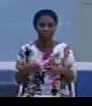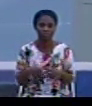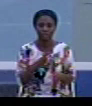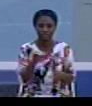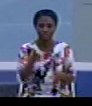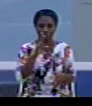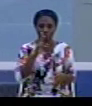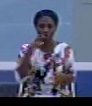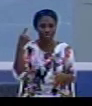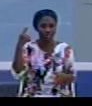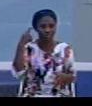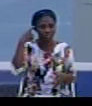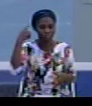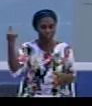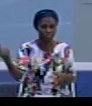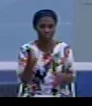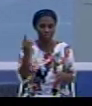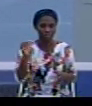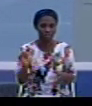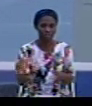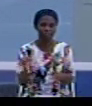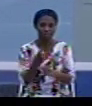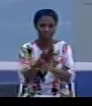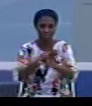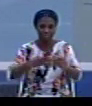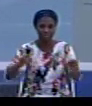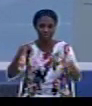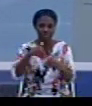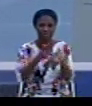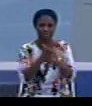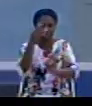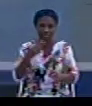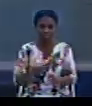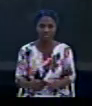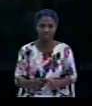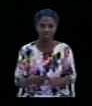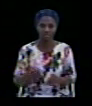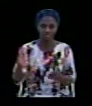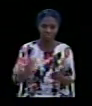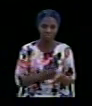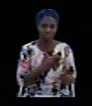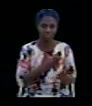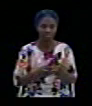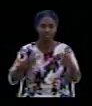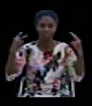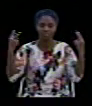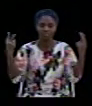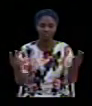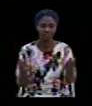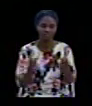in Jesus' name. Victory, victory. Hallelujah.